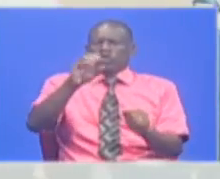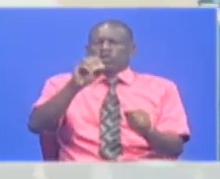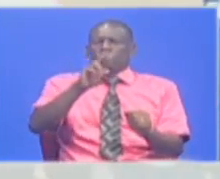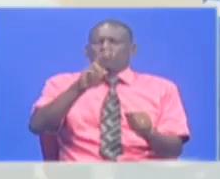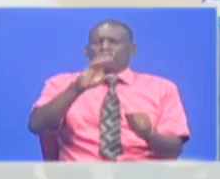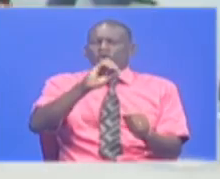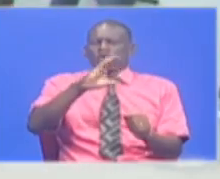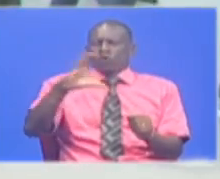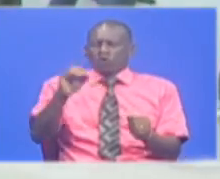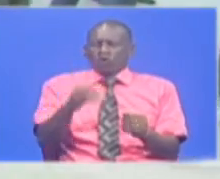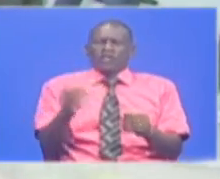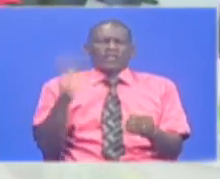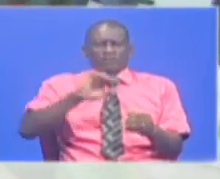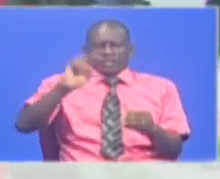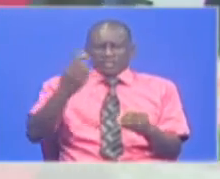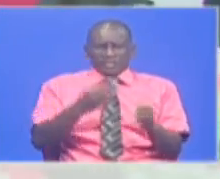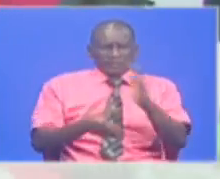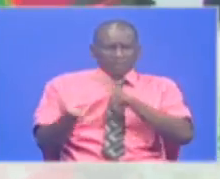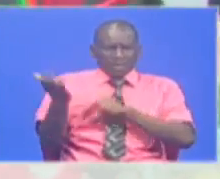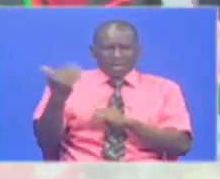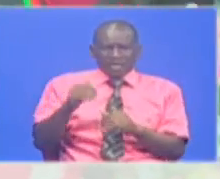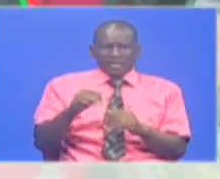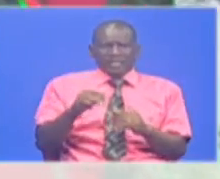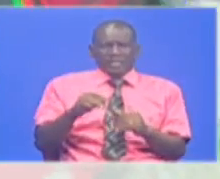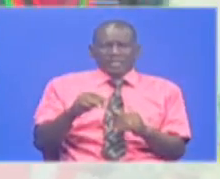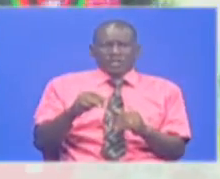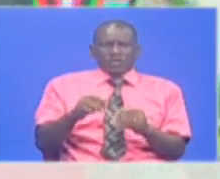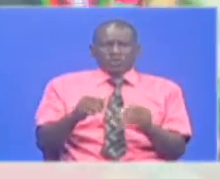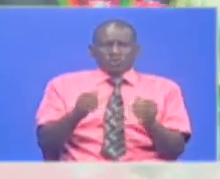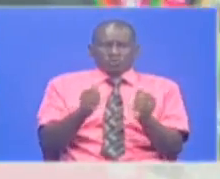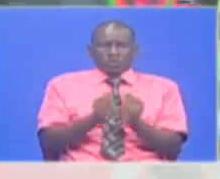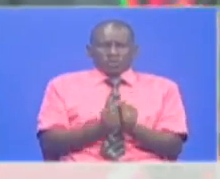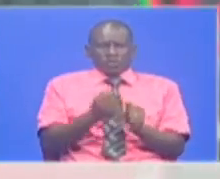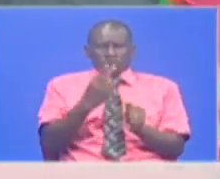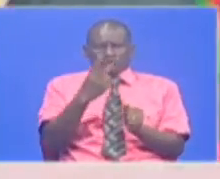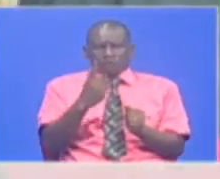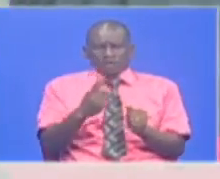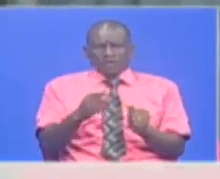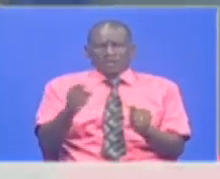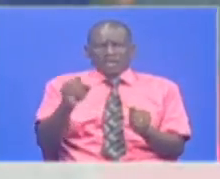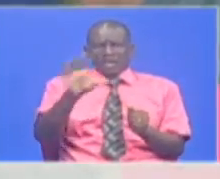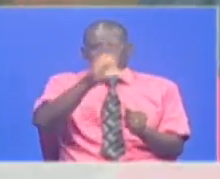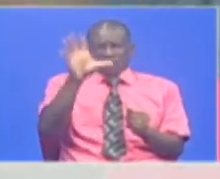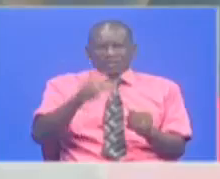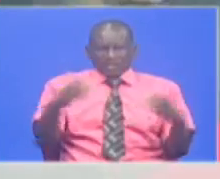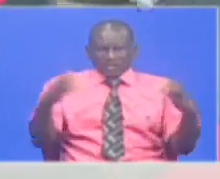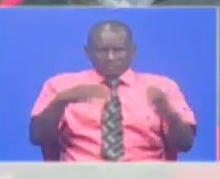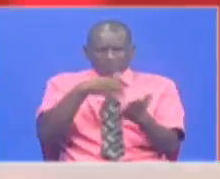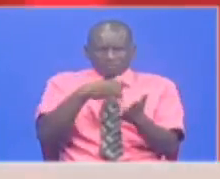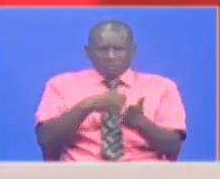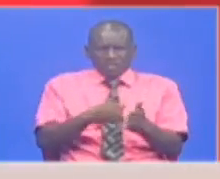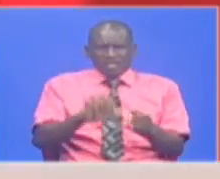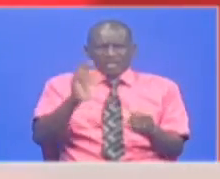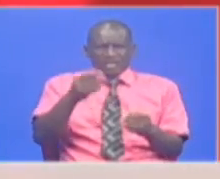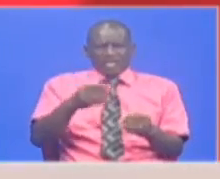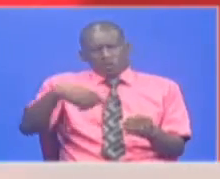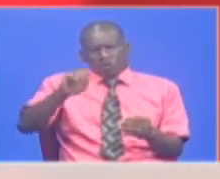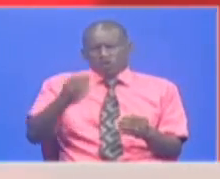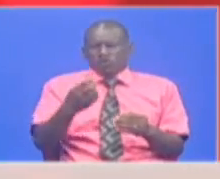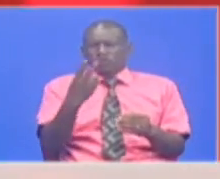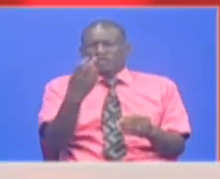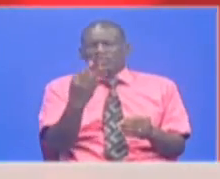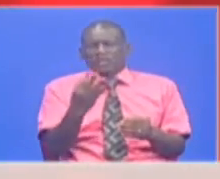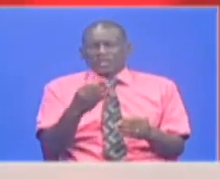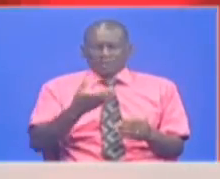finished second behind the hosts with 21 African teams taking part. Kenya bagged 23 medals, among them